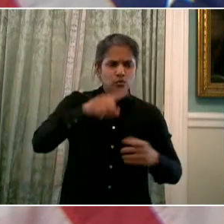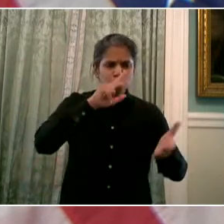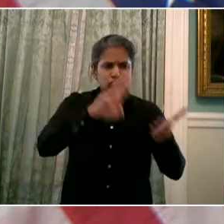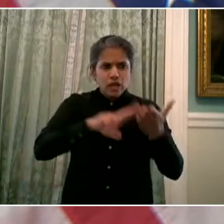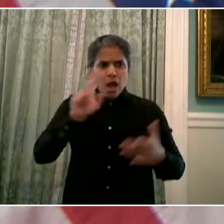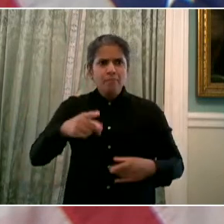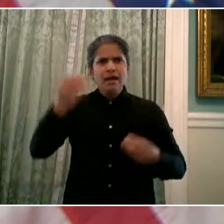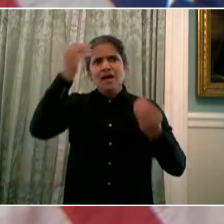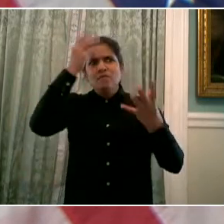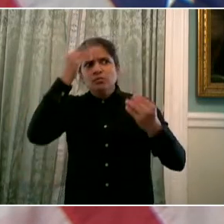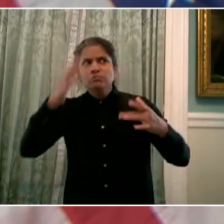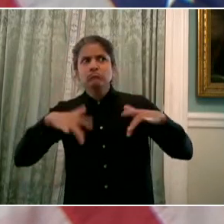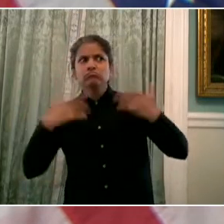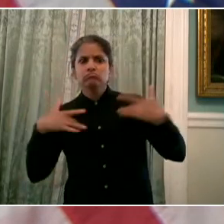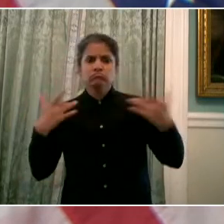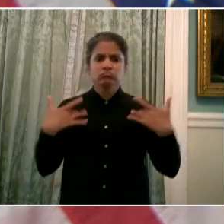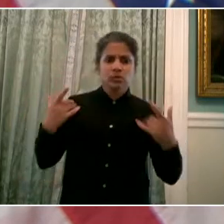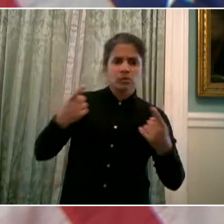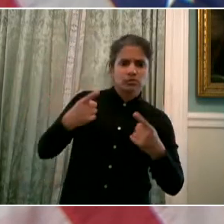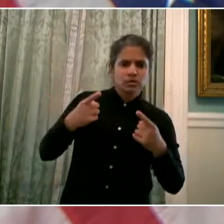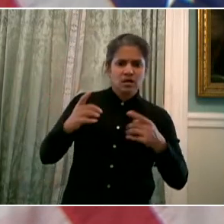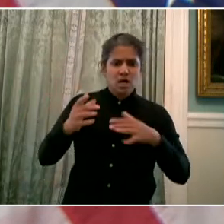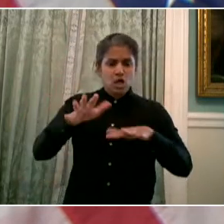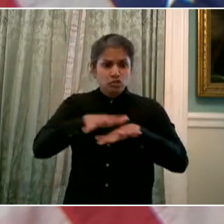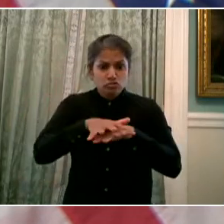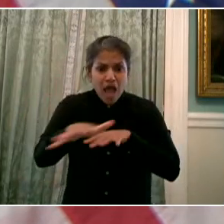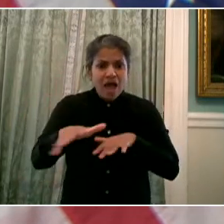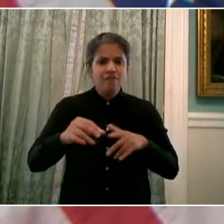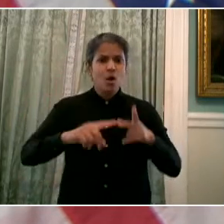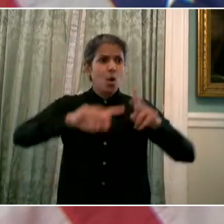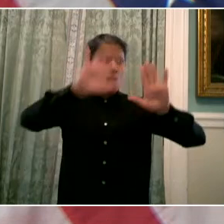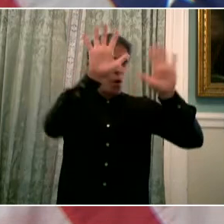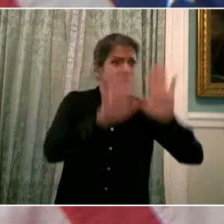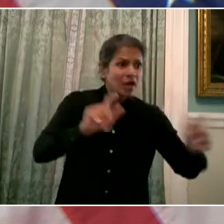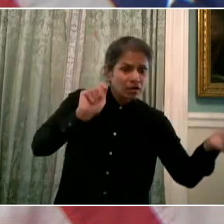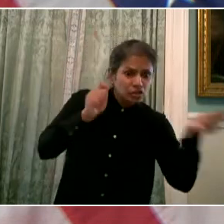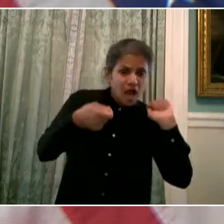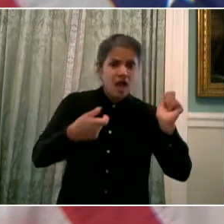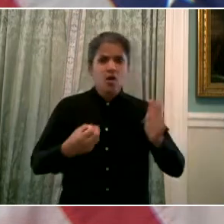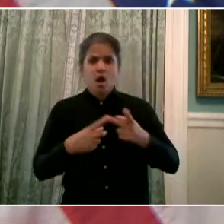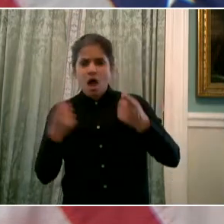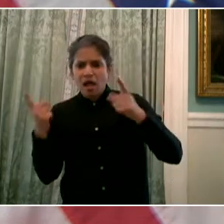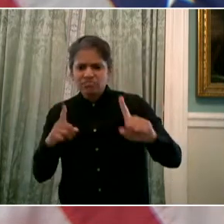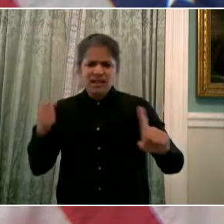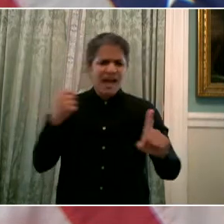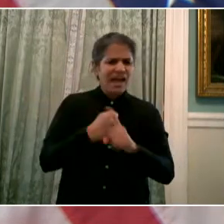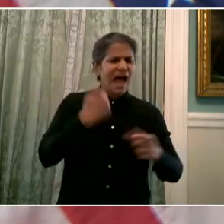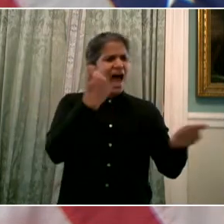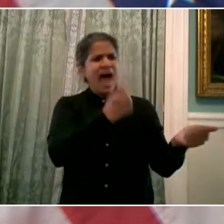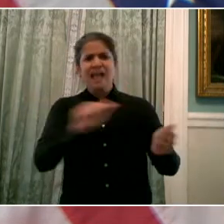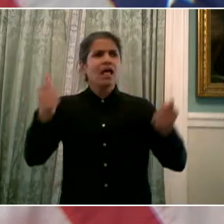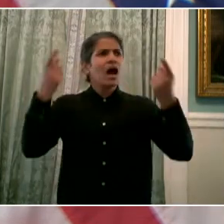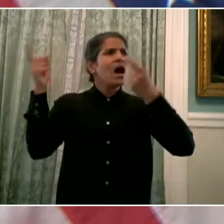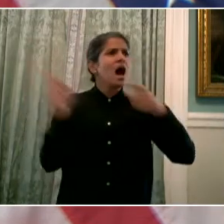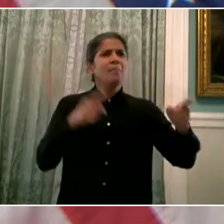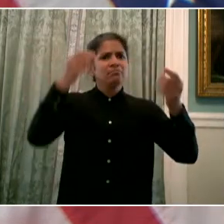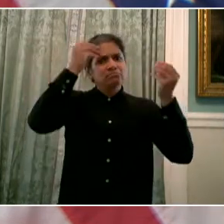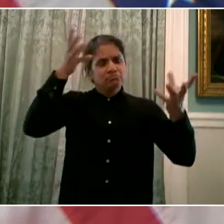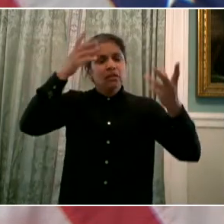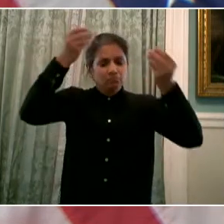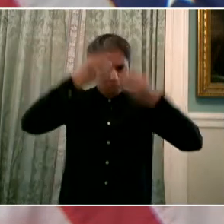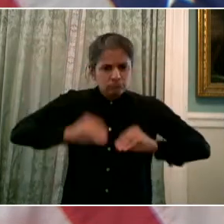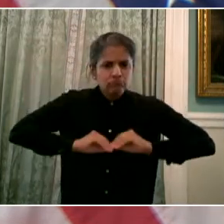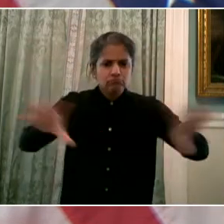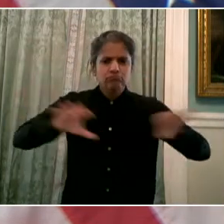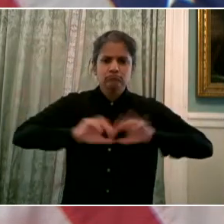events, any types of information you need to know to keep yourself and your loved ones safe comes through Notify NYC. We have over 1 million